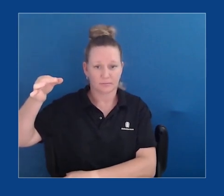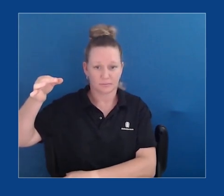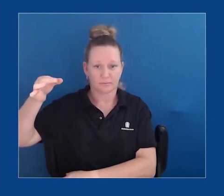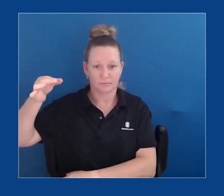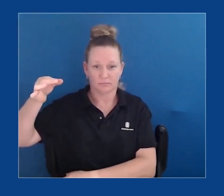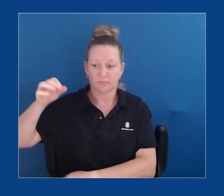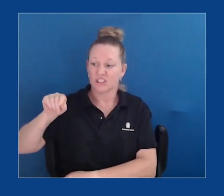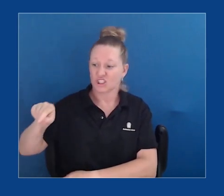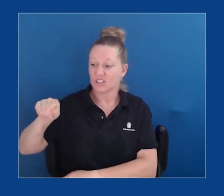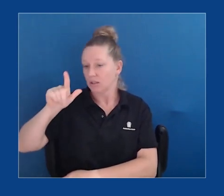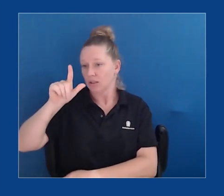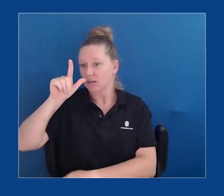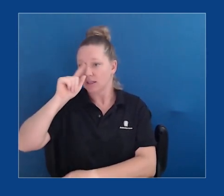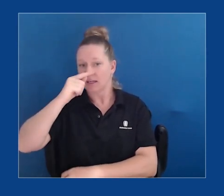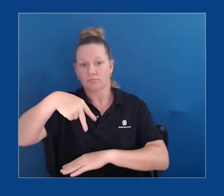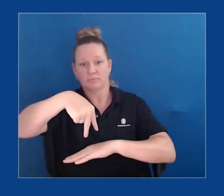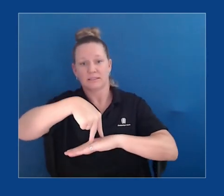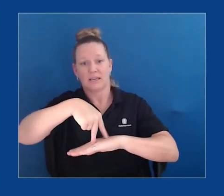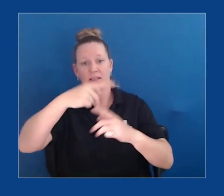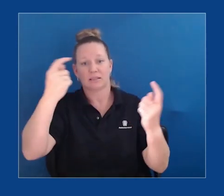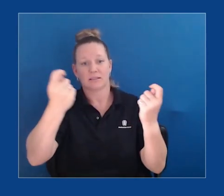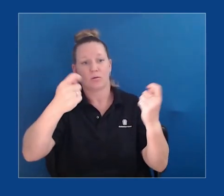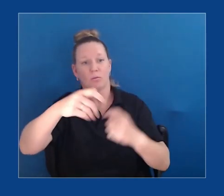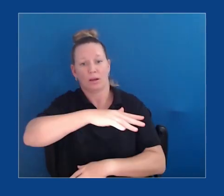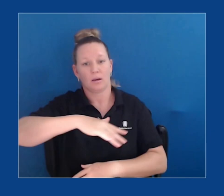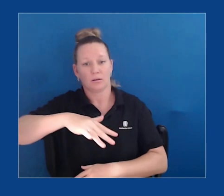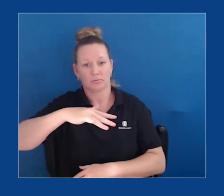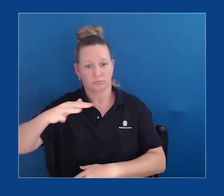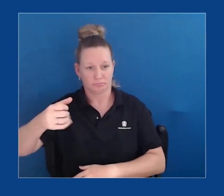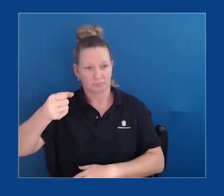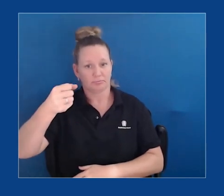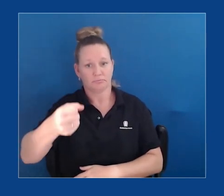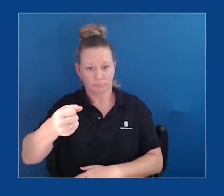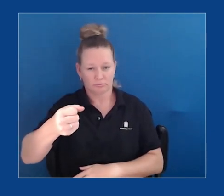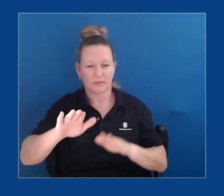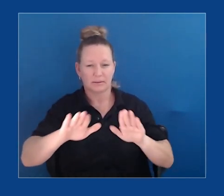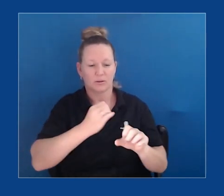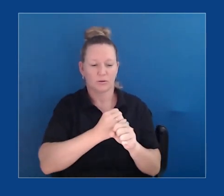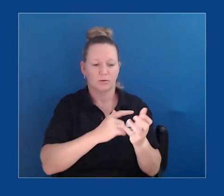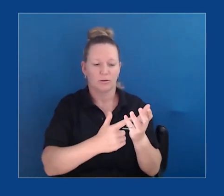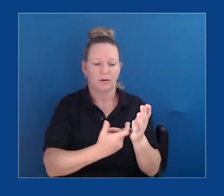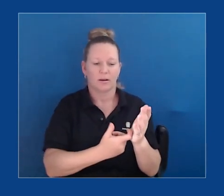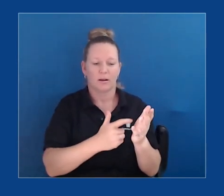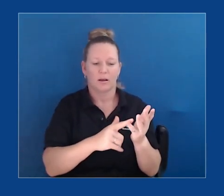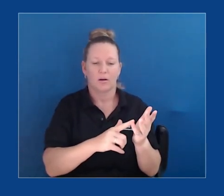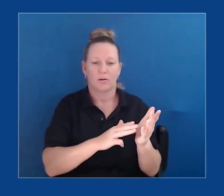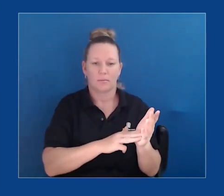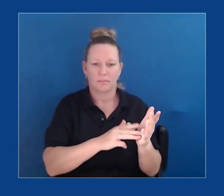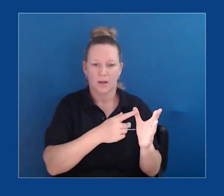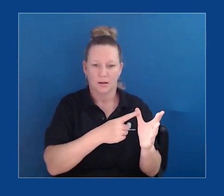ceremony ground, a place called like Garma, but similar to Garma. It's